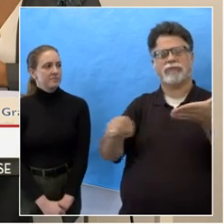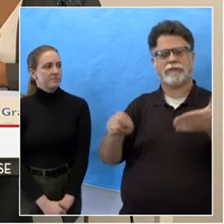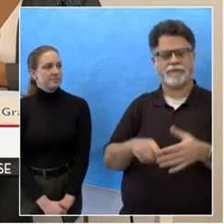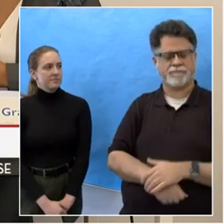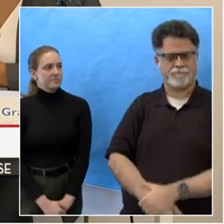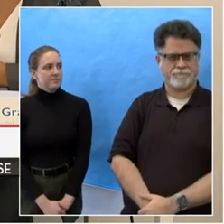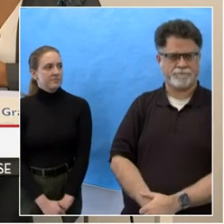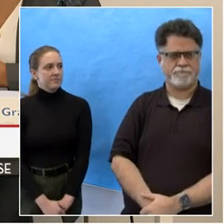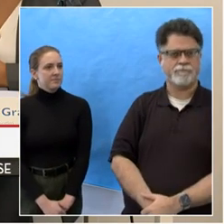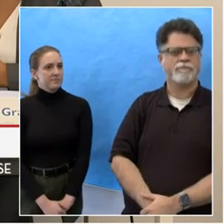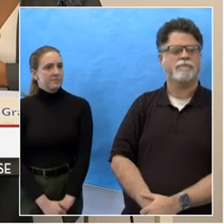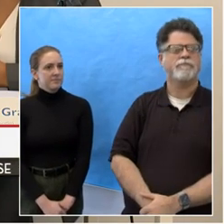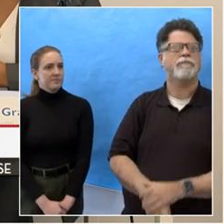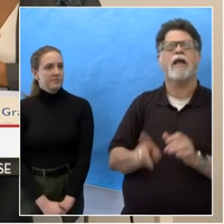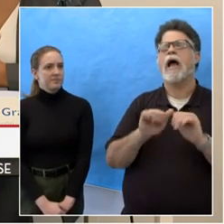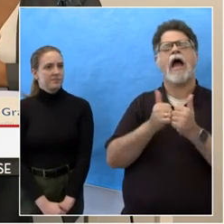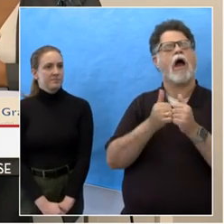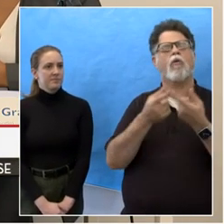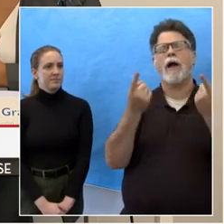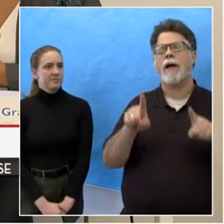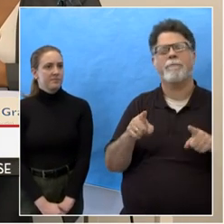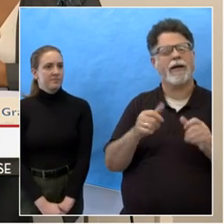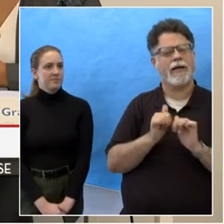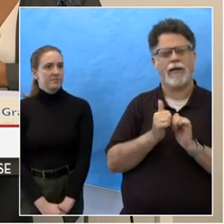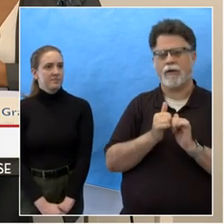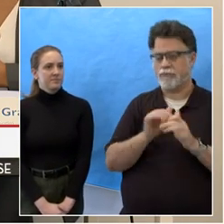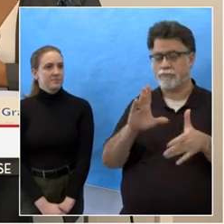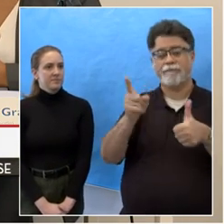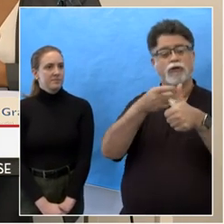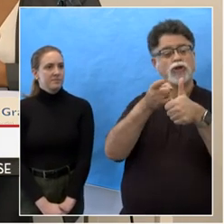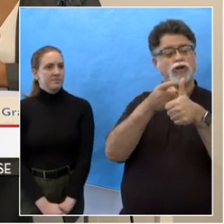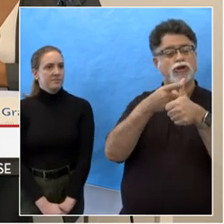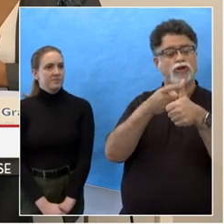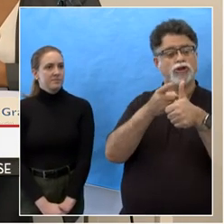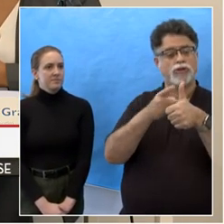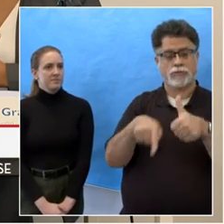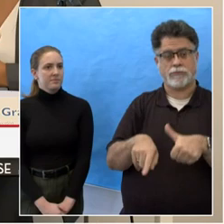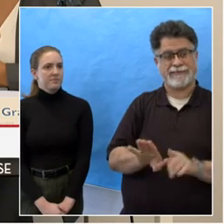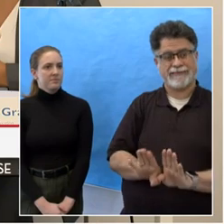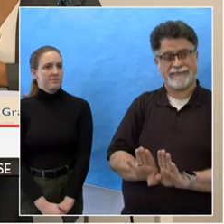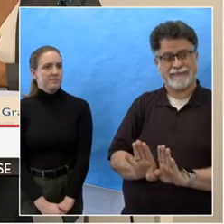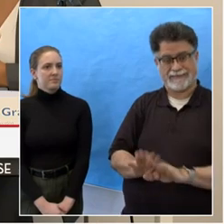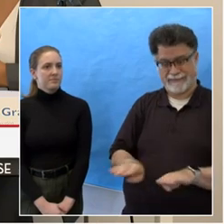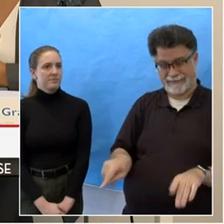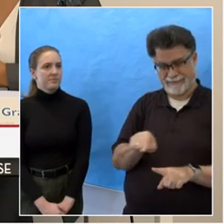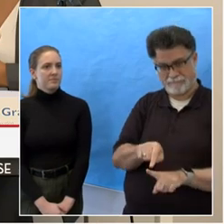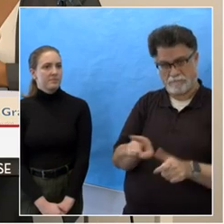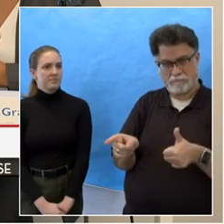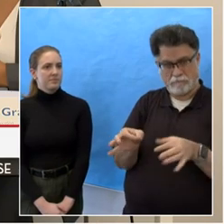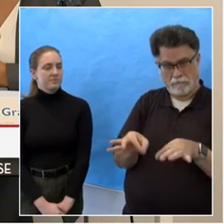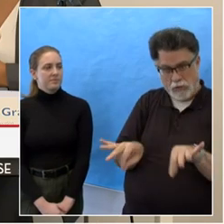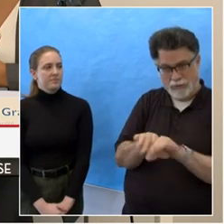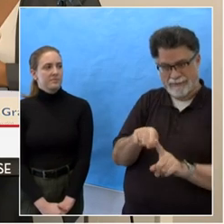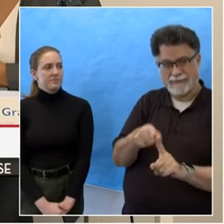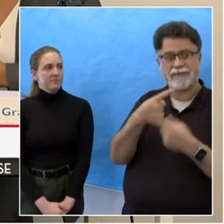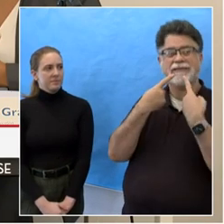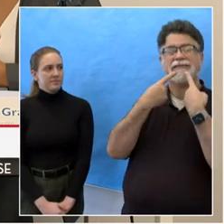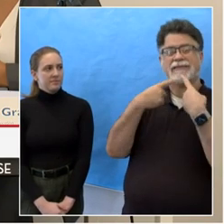students to succeed academically. I think that's obvious. But secondly, I want to go back to Dr. Grant's point